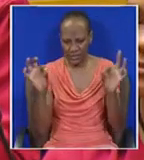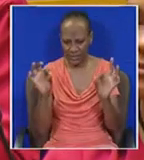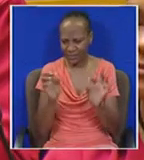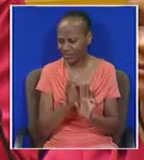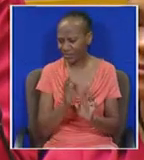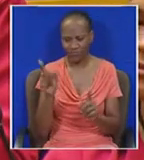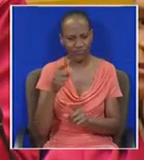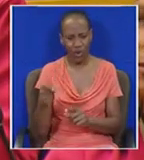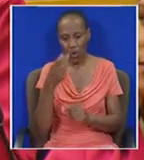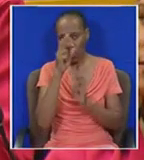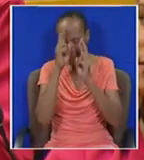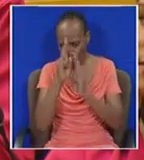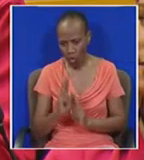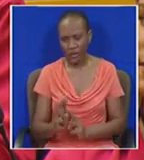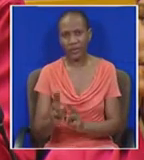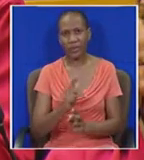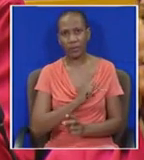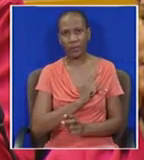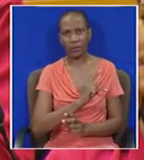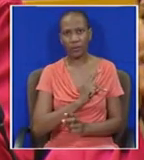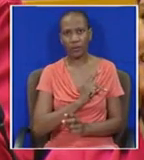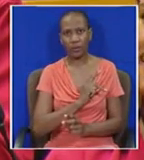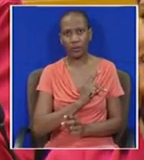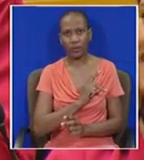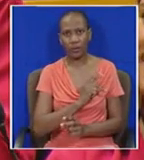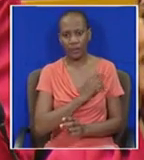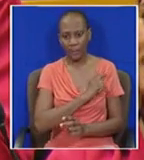Honorable Ramaphosa never said, he was too scared to say Amabosho